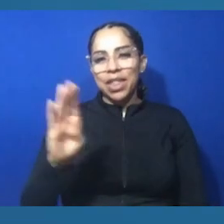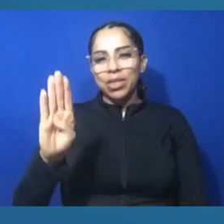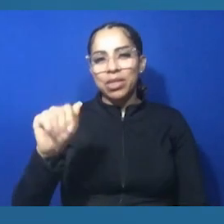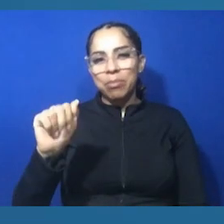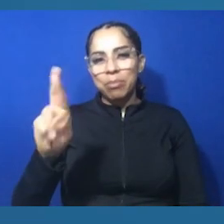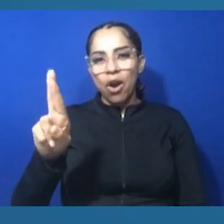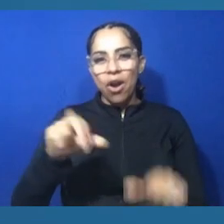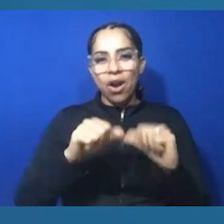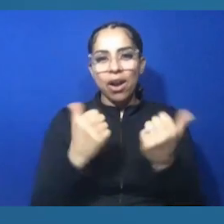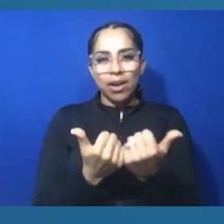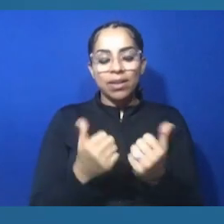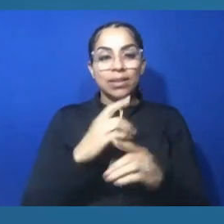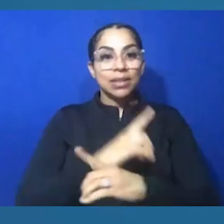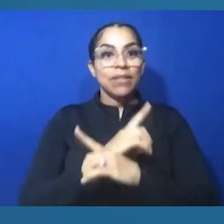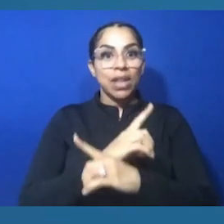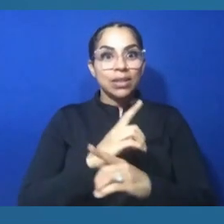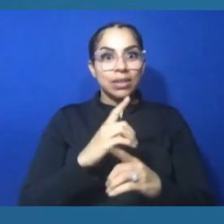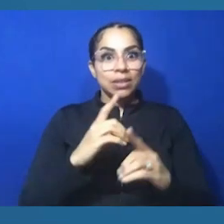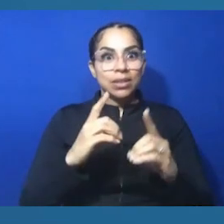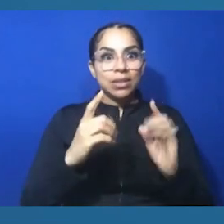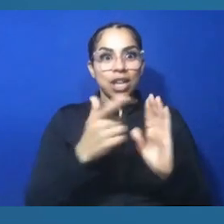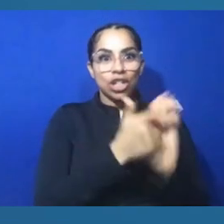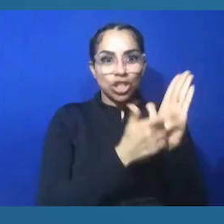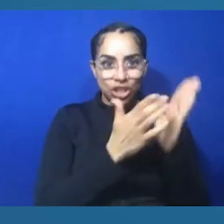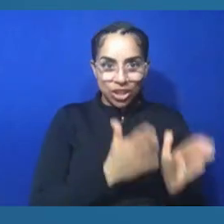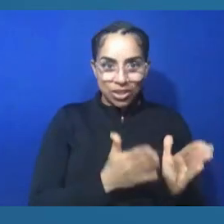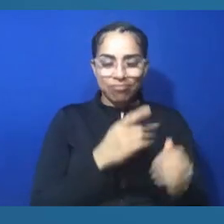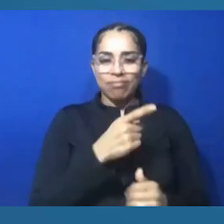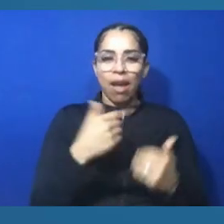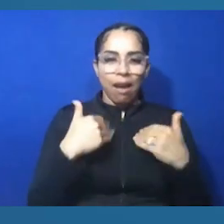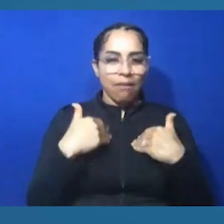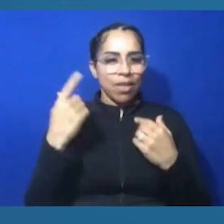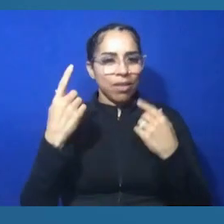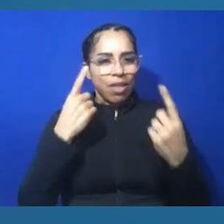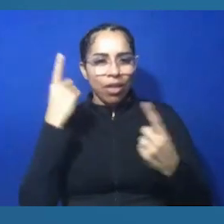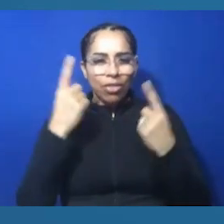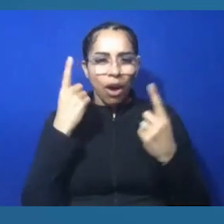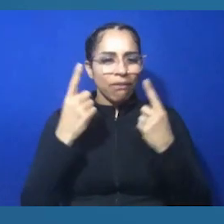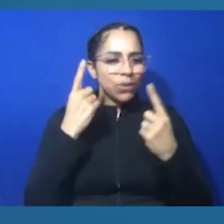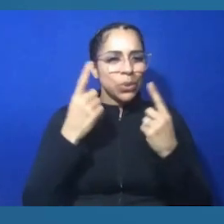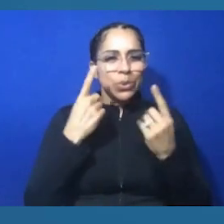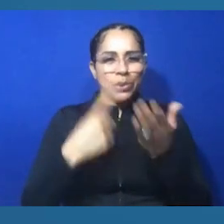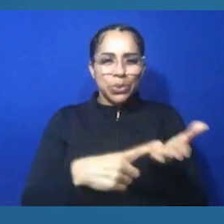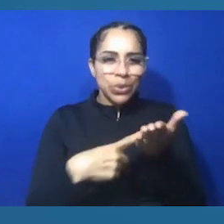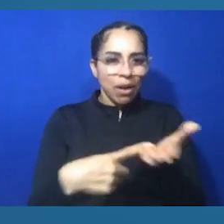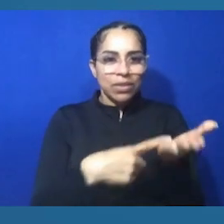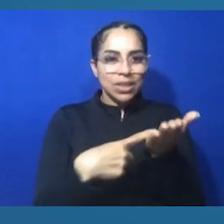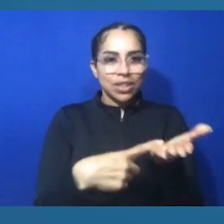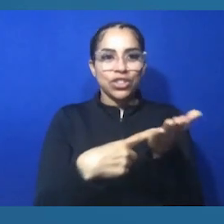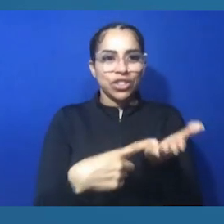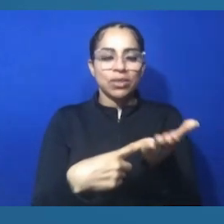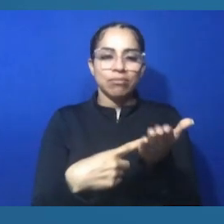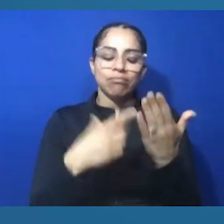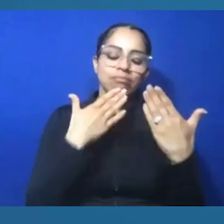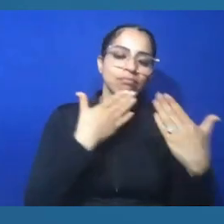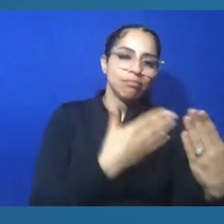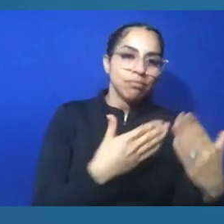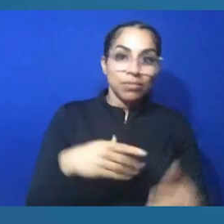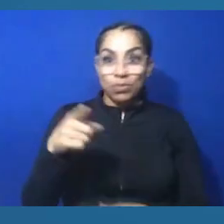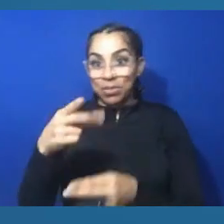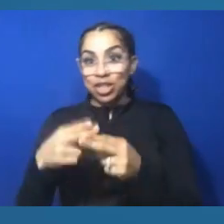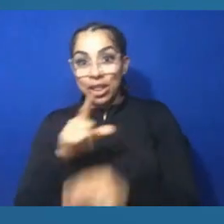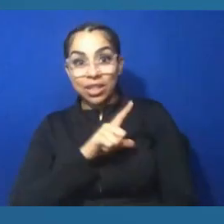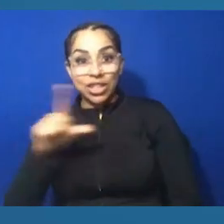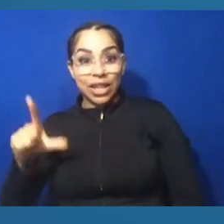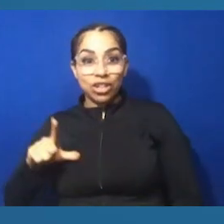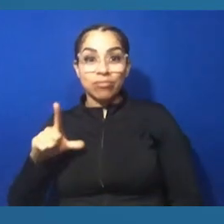defense attorneys as well, who had a thoughtful and meaningful conversation, we thank them. And you said the legislature. It is true, we spent a lot of